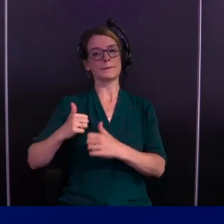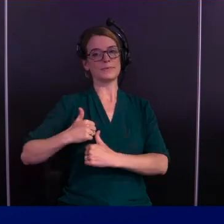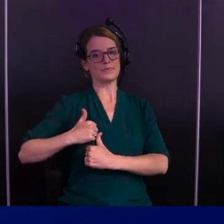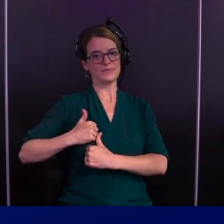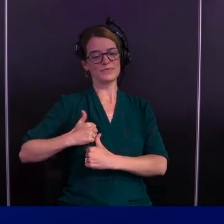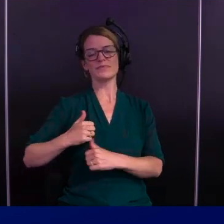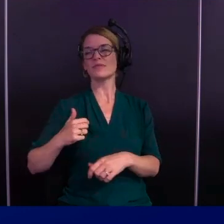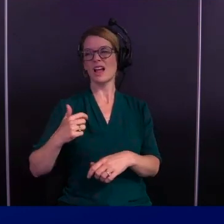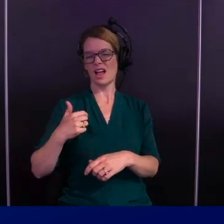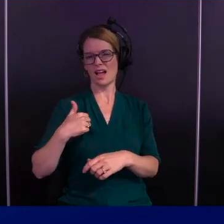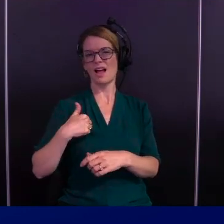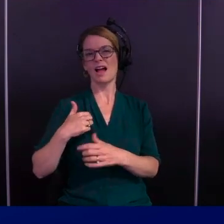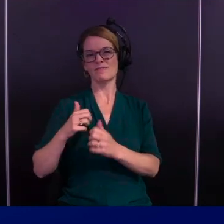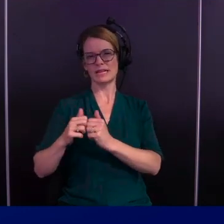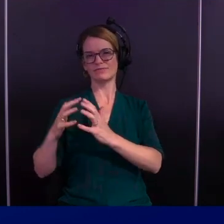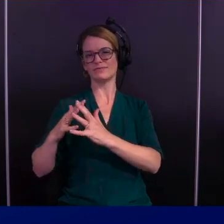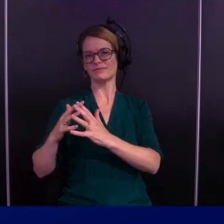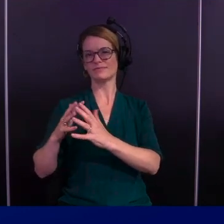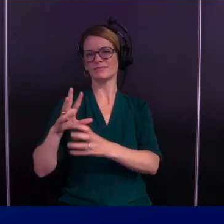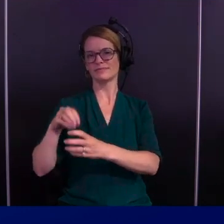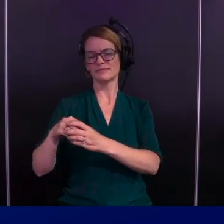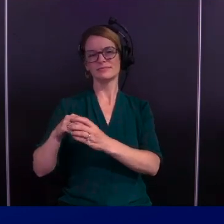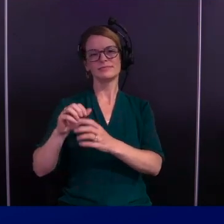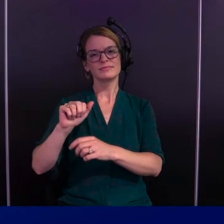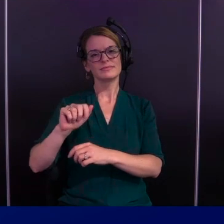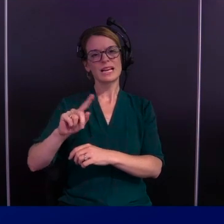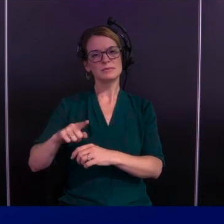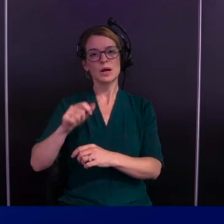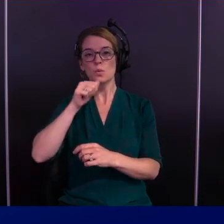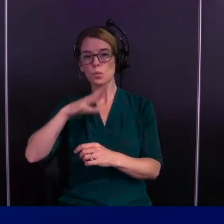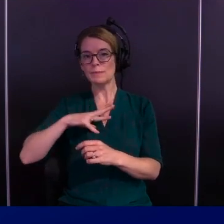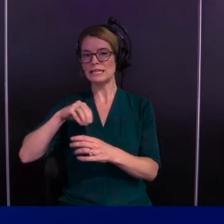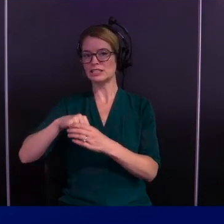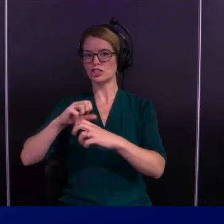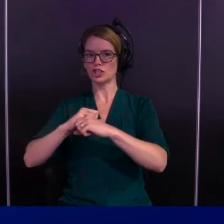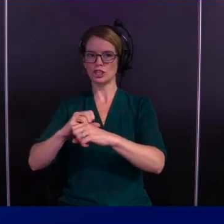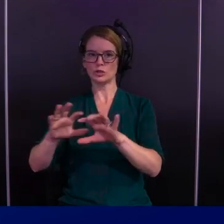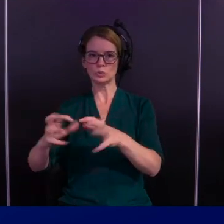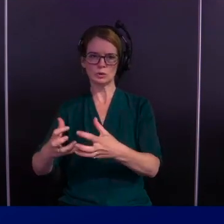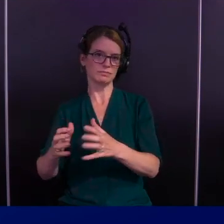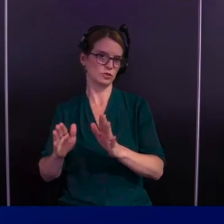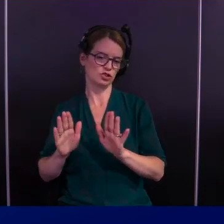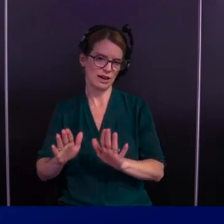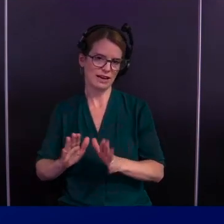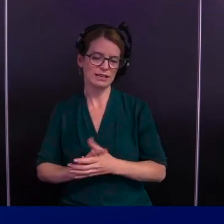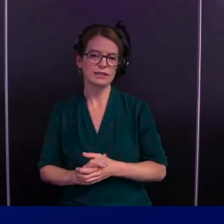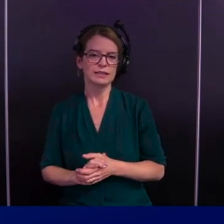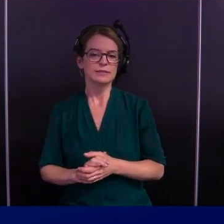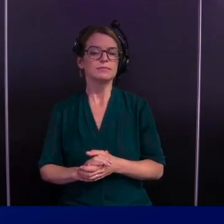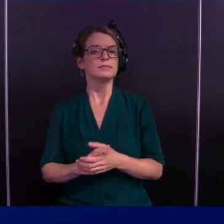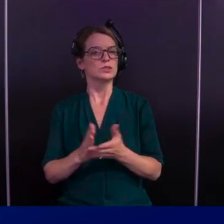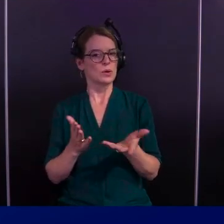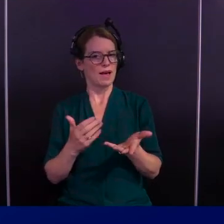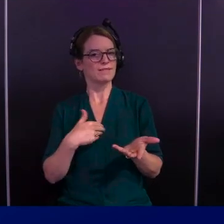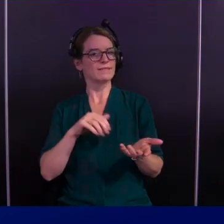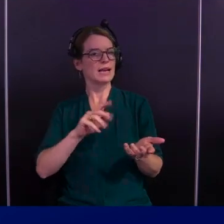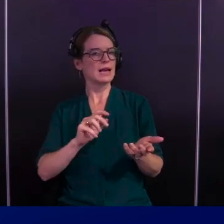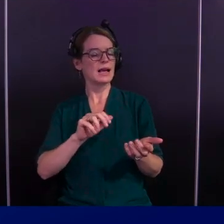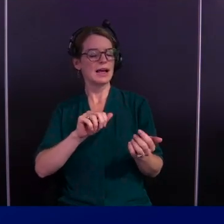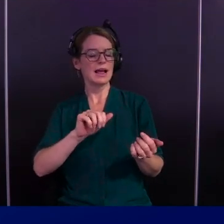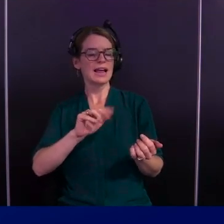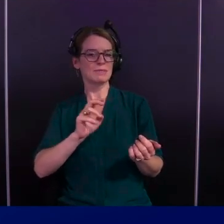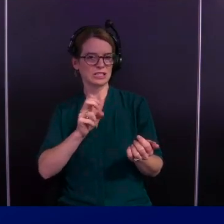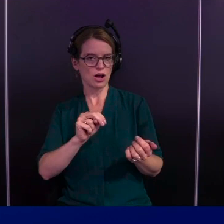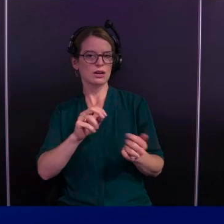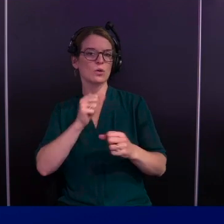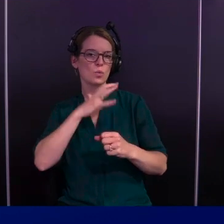I've been working to build the Amazon Women in Security group, which has been great. So we have Amazon Women in Security and then specifically focusing